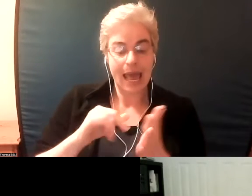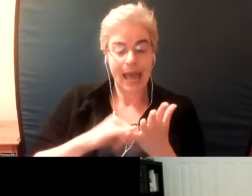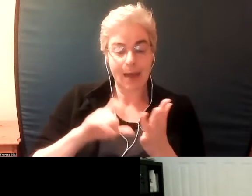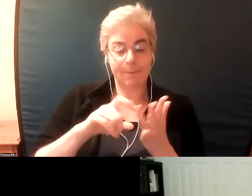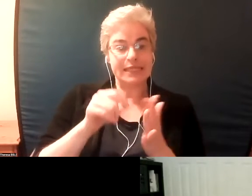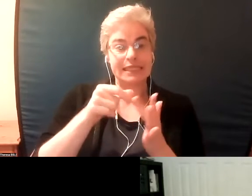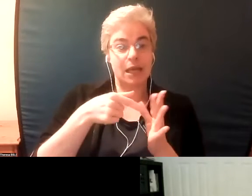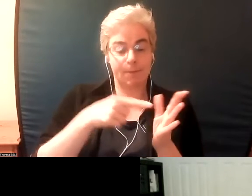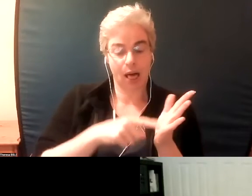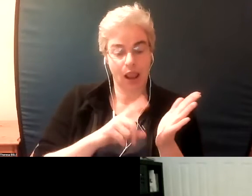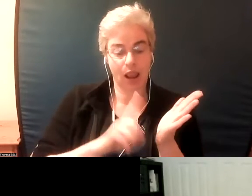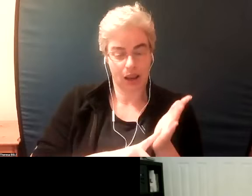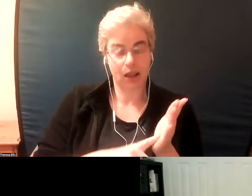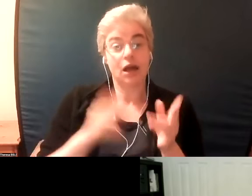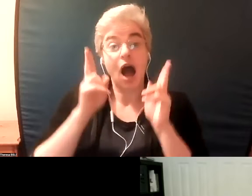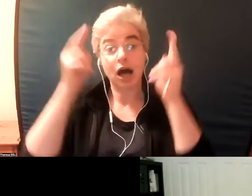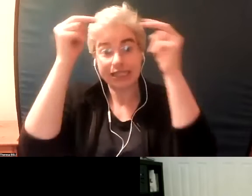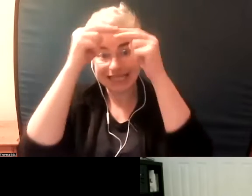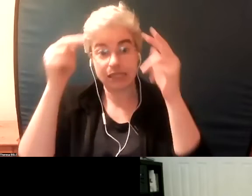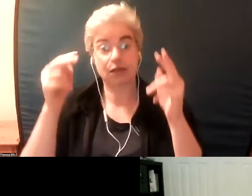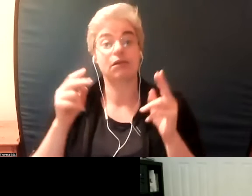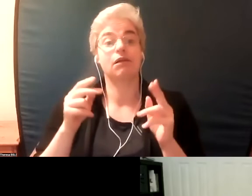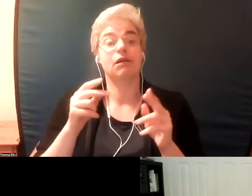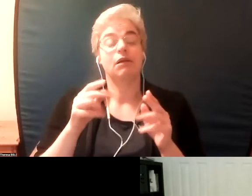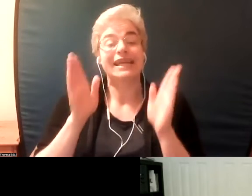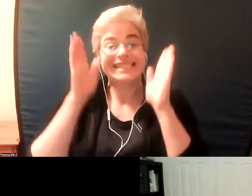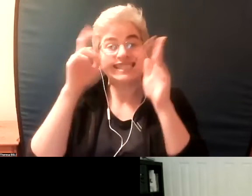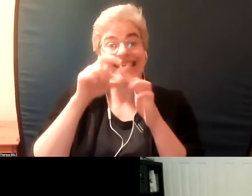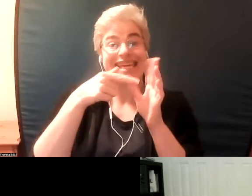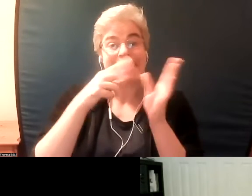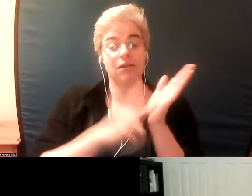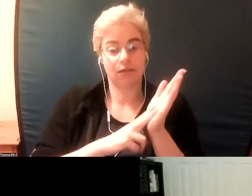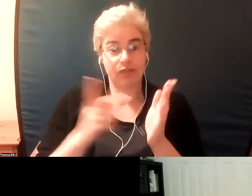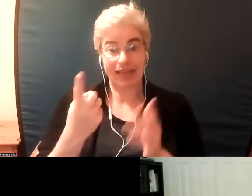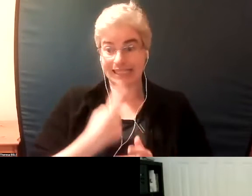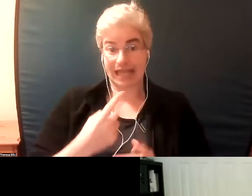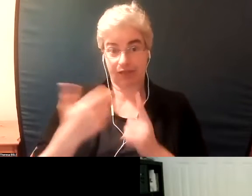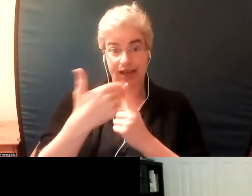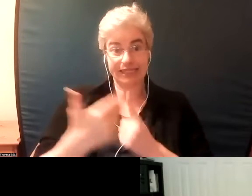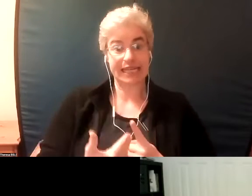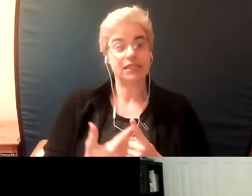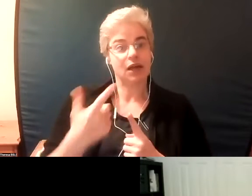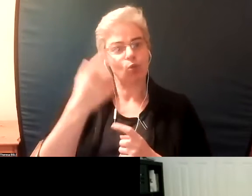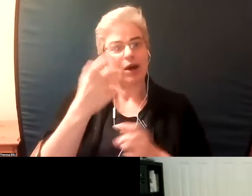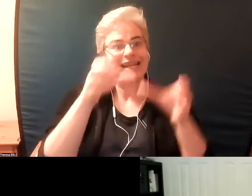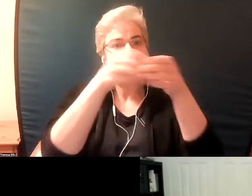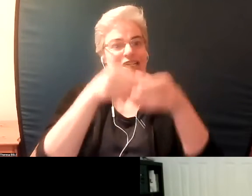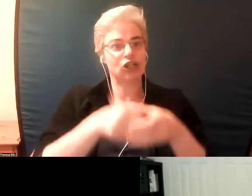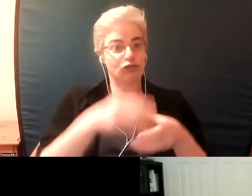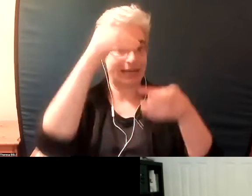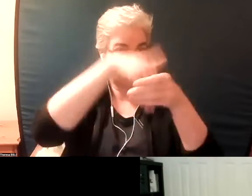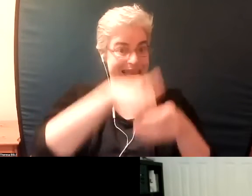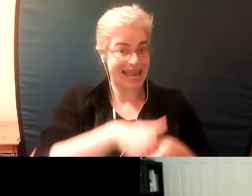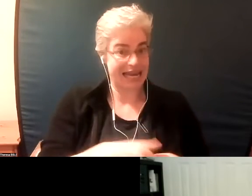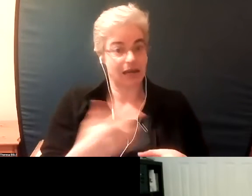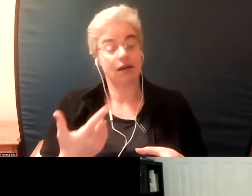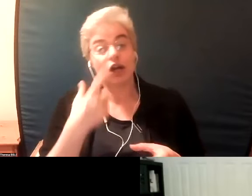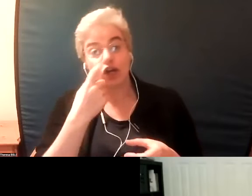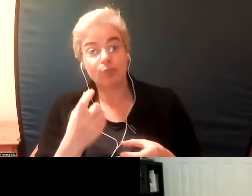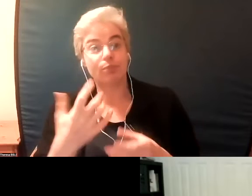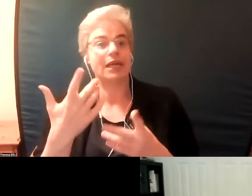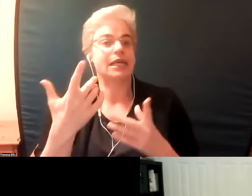deans, those who would self-identity within the categories of within one category or more than one category. Could be a disabled